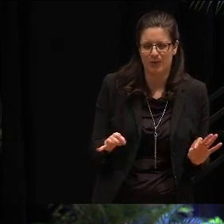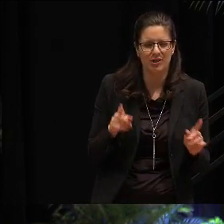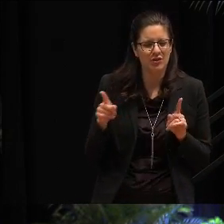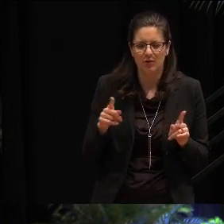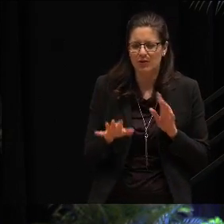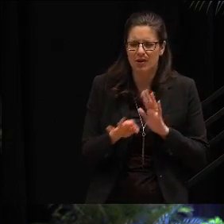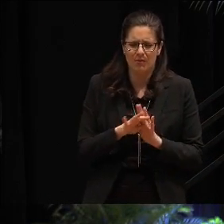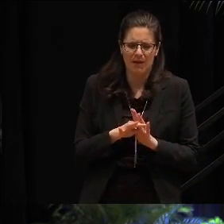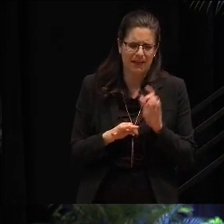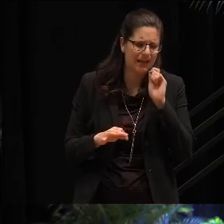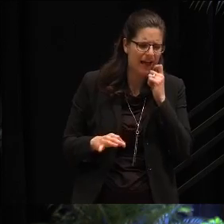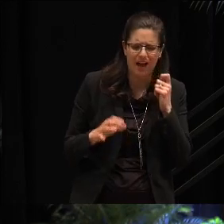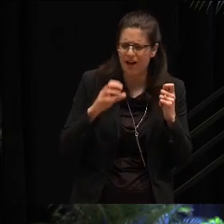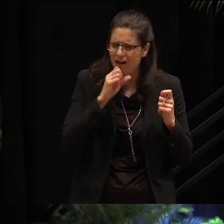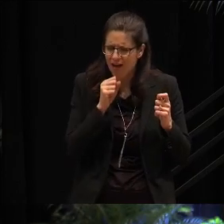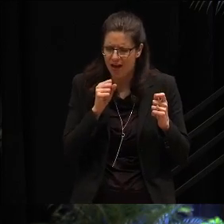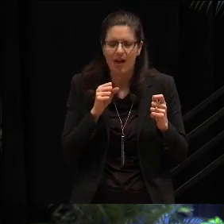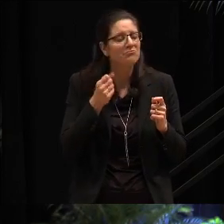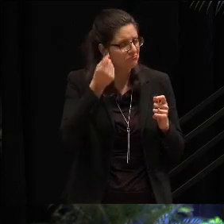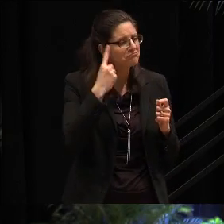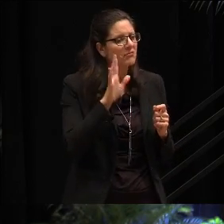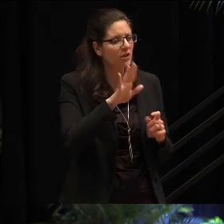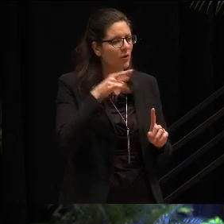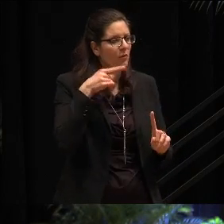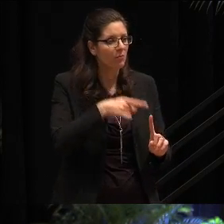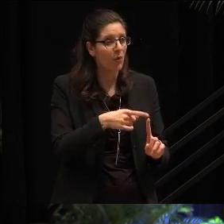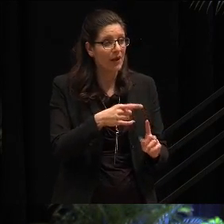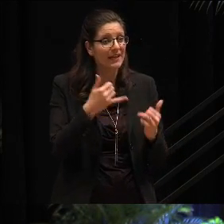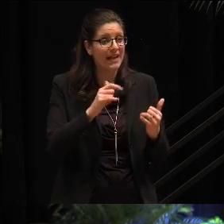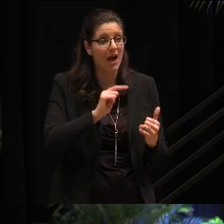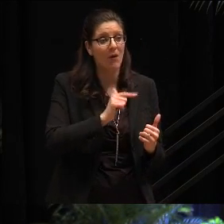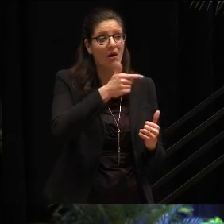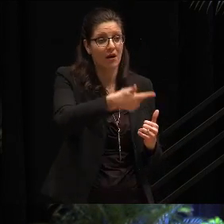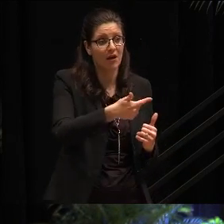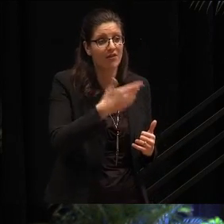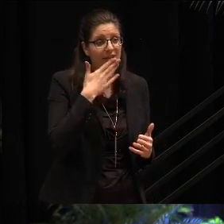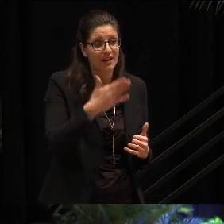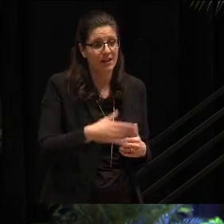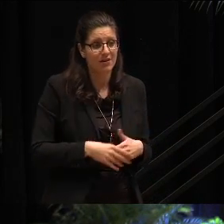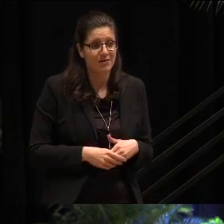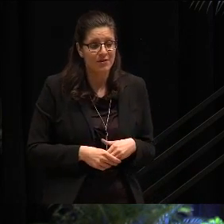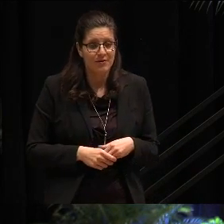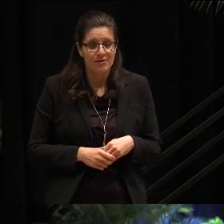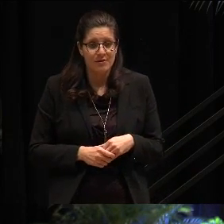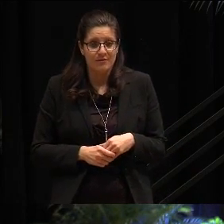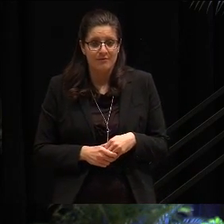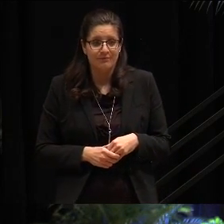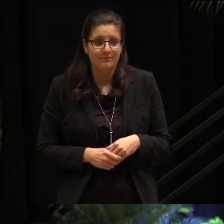and oranges out of here. Sir, you've made your point. Can we get a question from someone else? Appreciate it. Thanks.